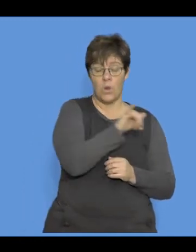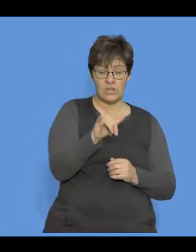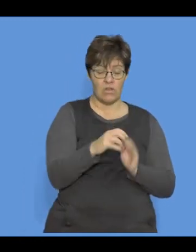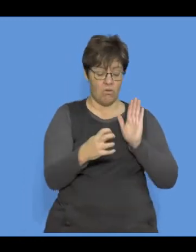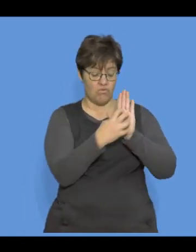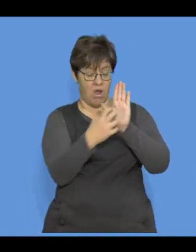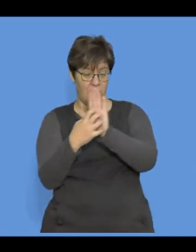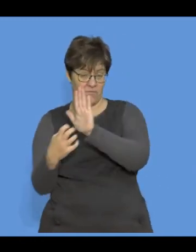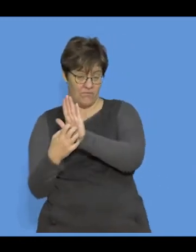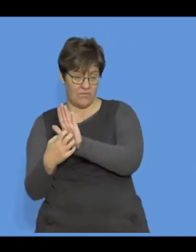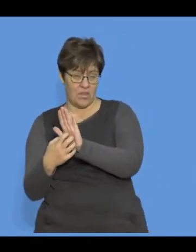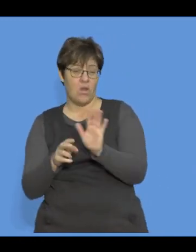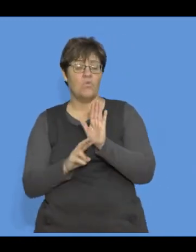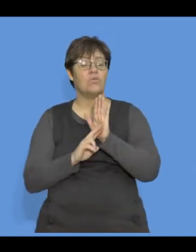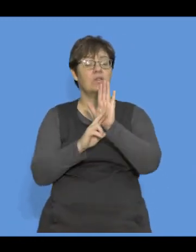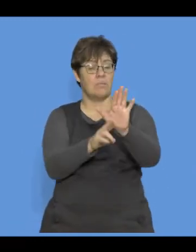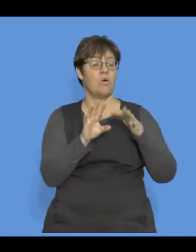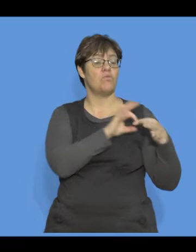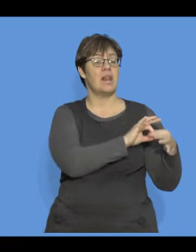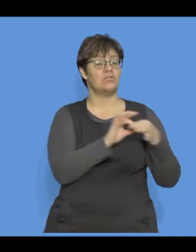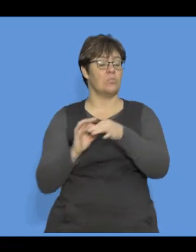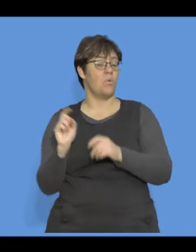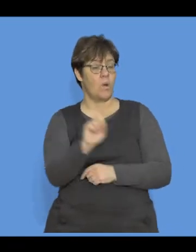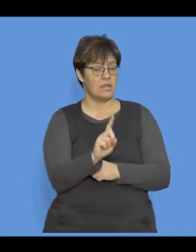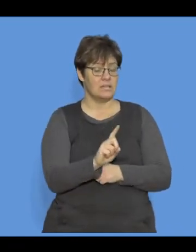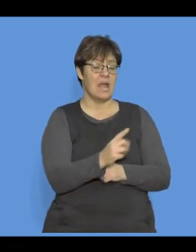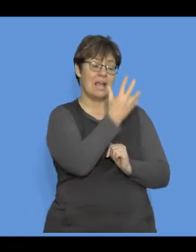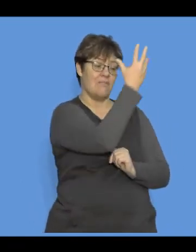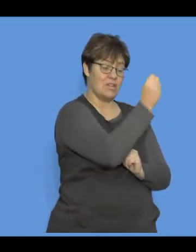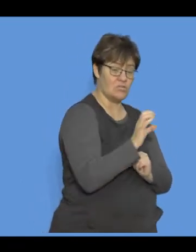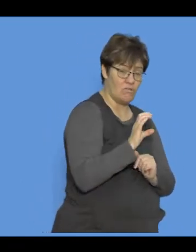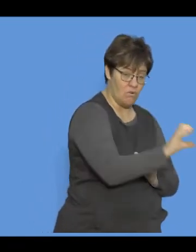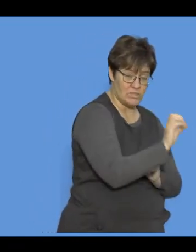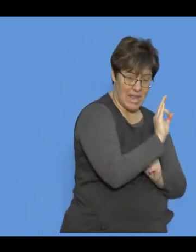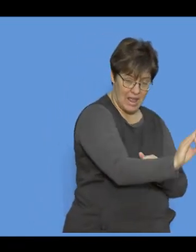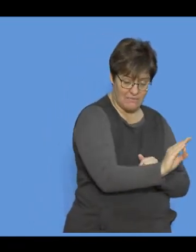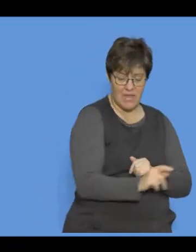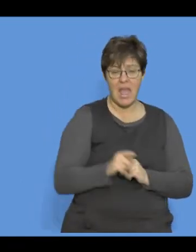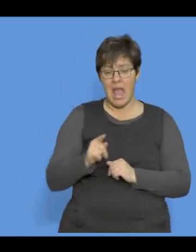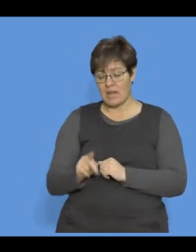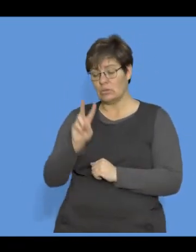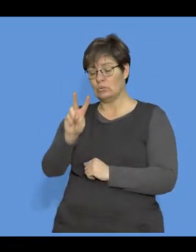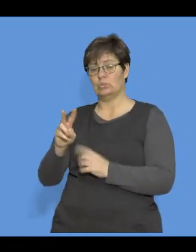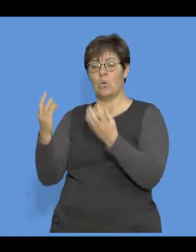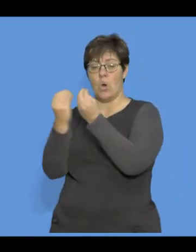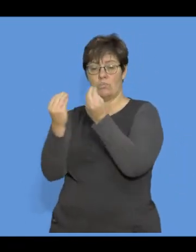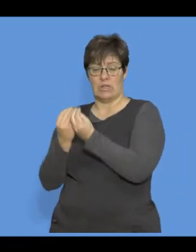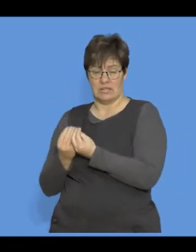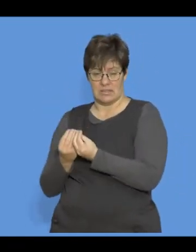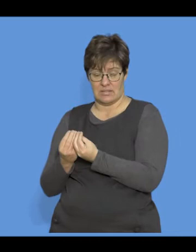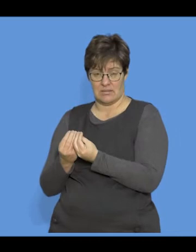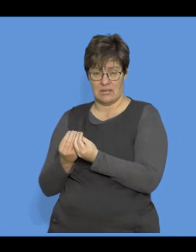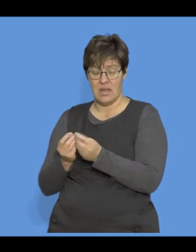graphs represent the relationship between the gravitational force F and 2 objects and the